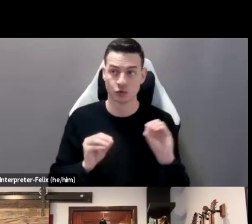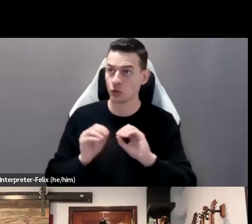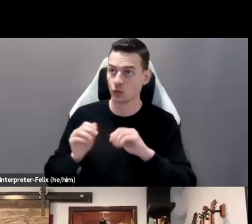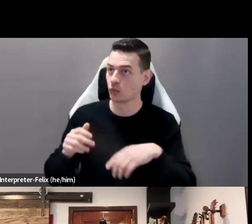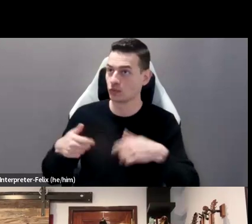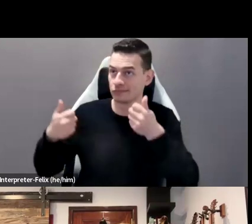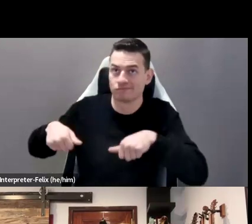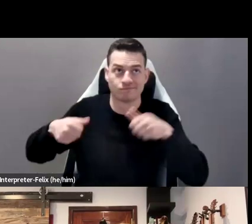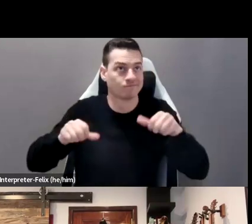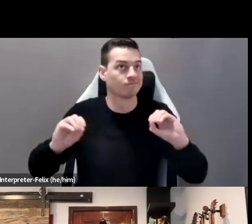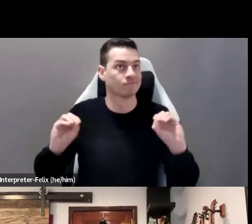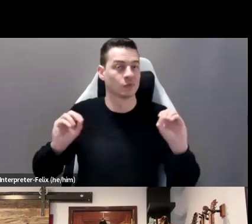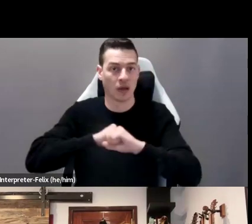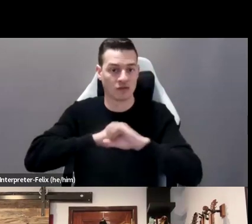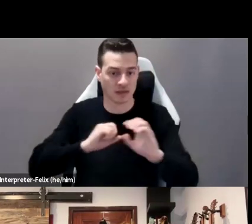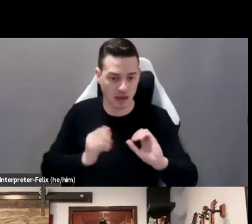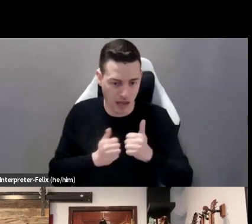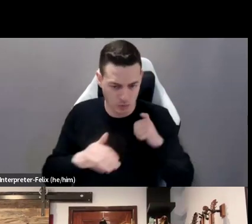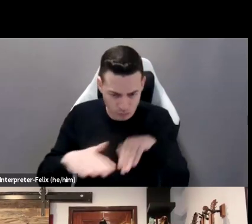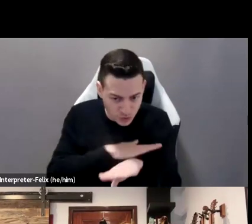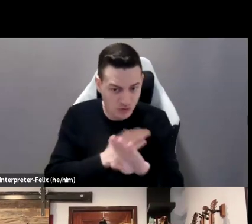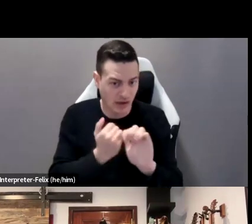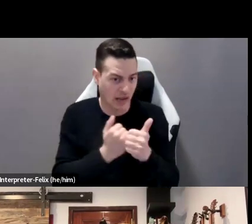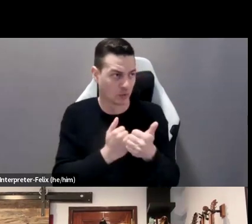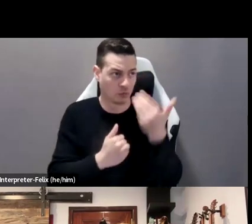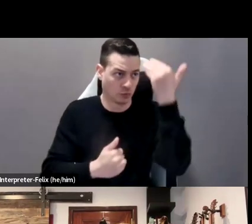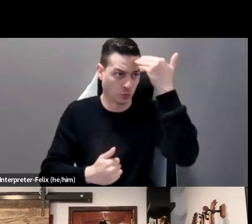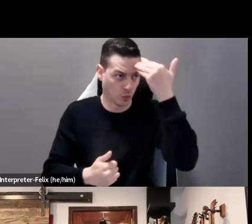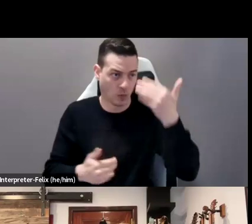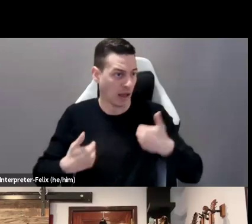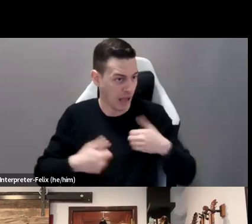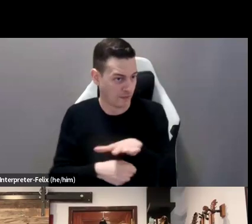space and feel welcome into the space to be served?